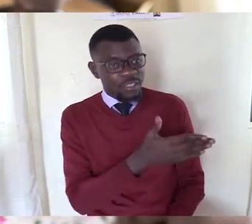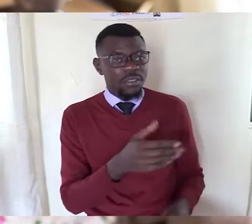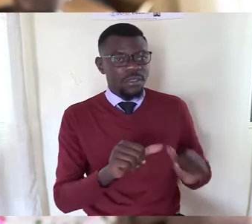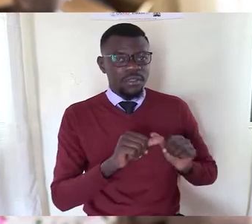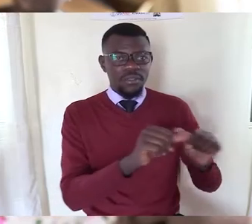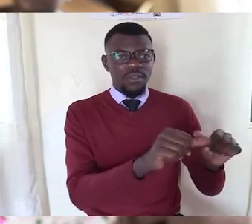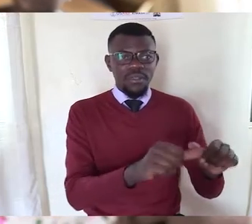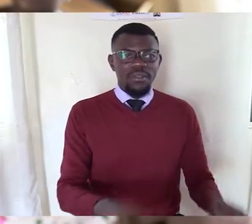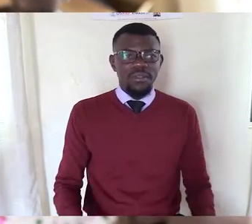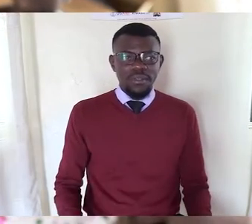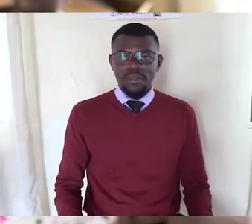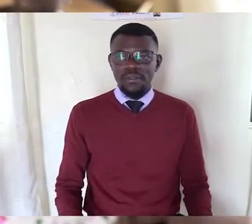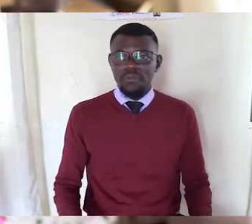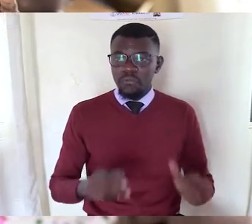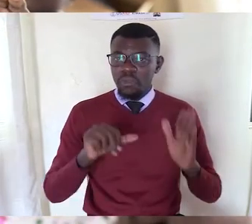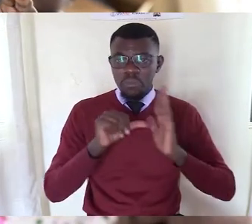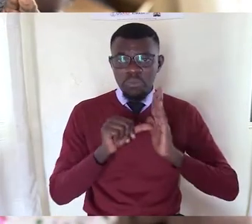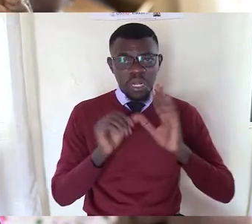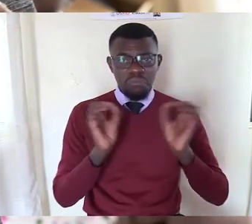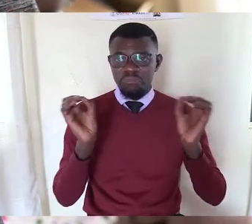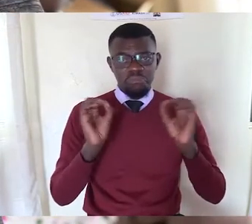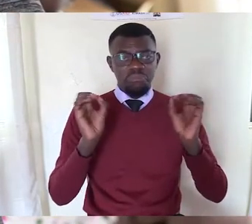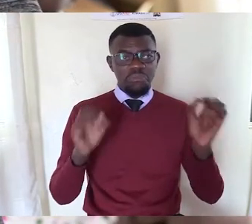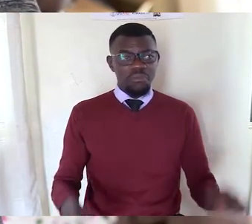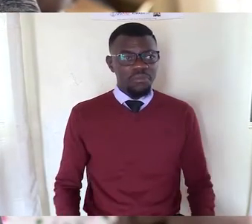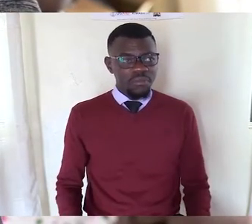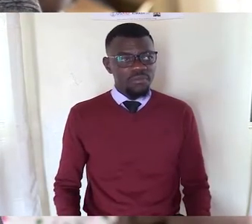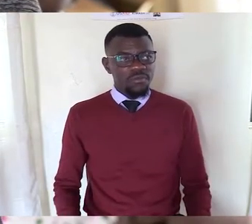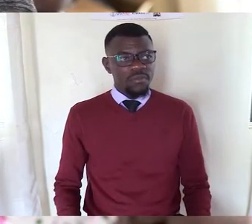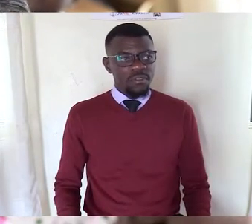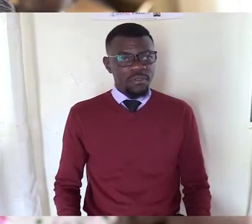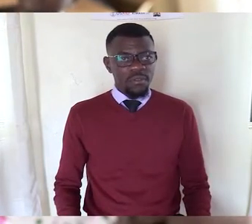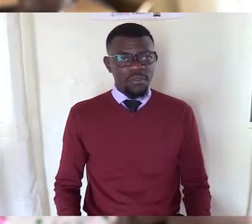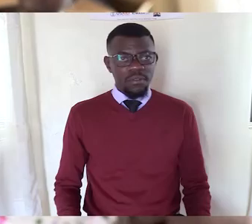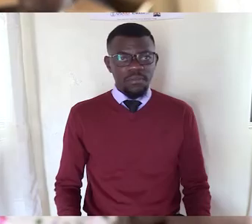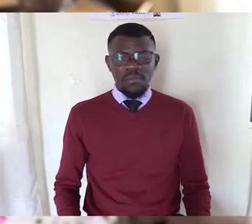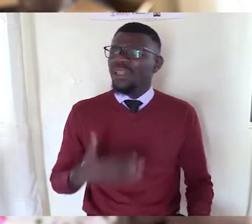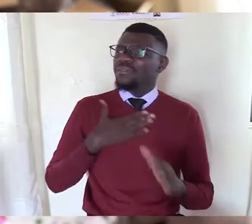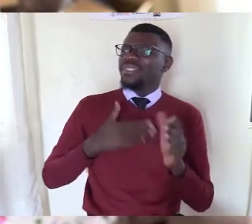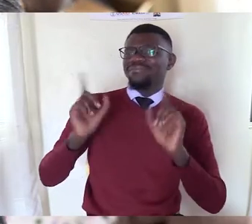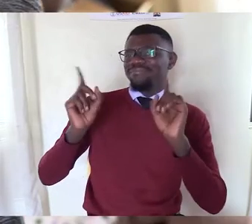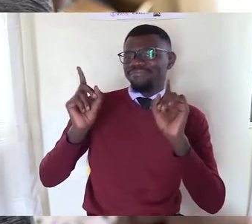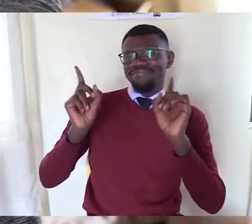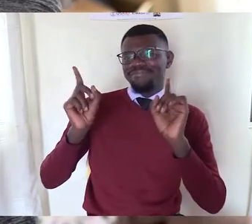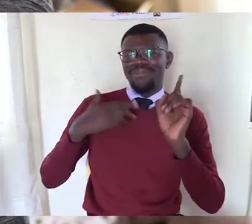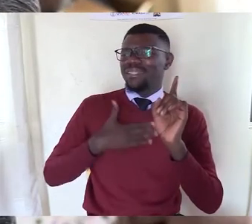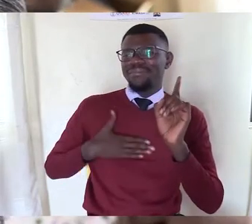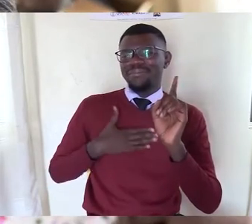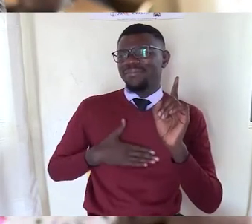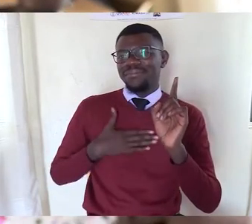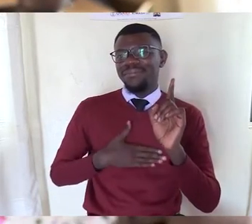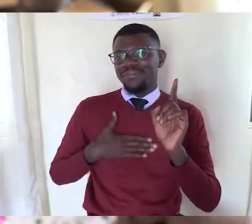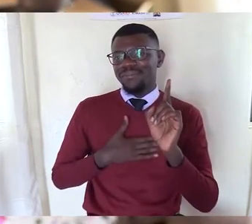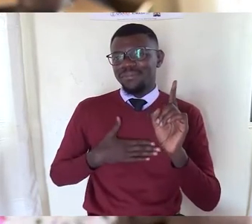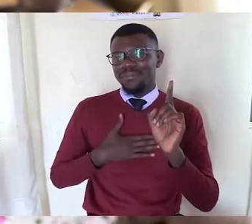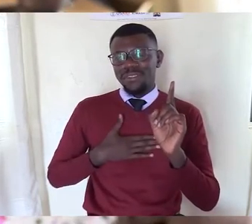So it means it was not even a problem. It is until, and the woman said, no, tafadhali basi.